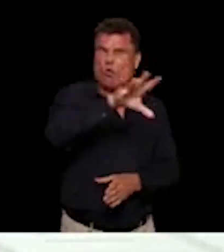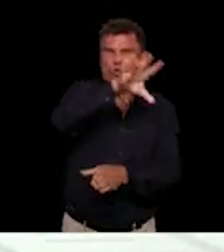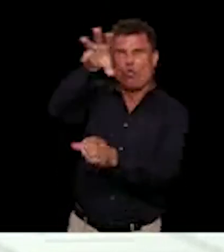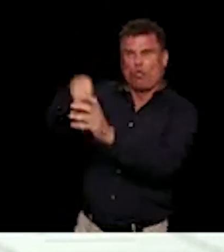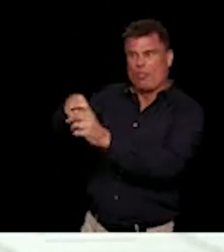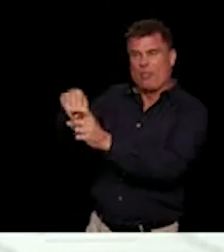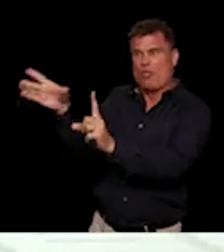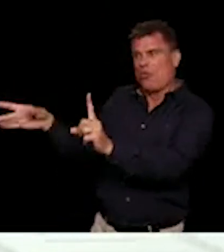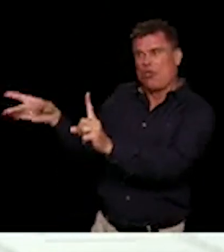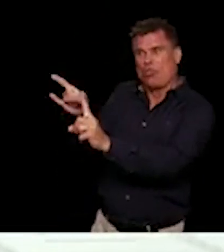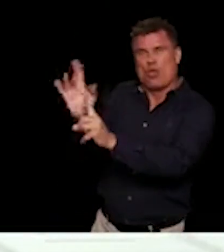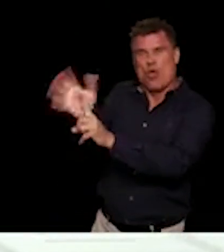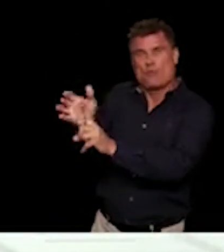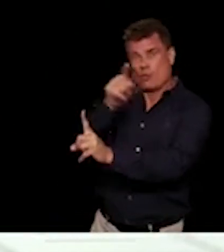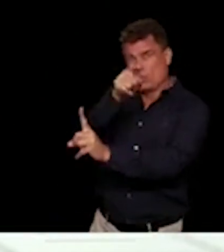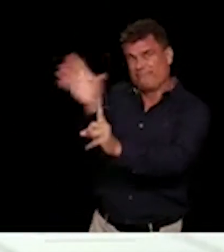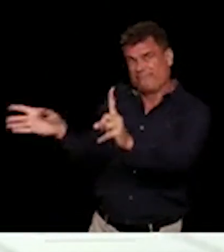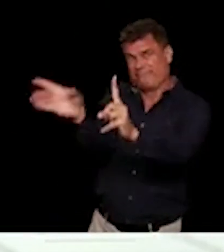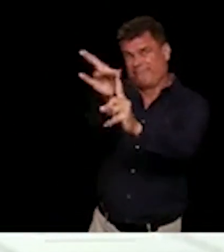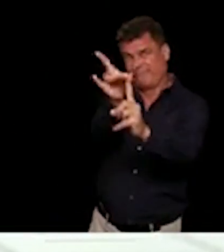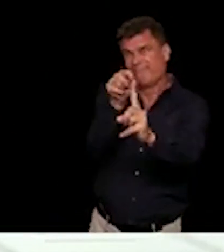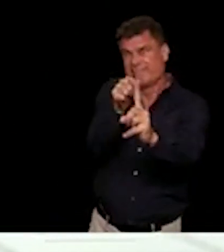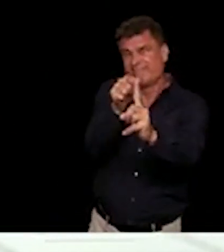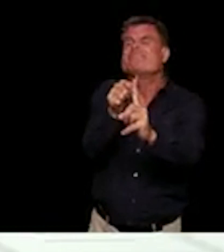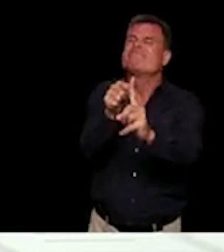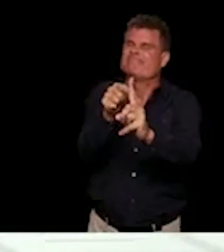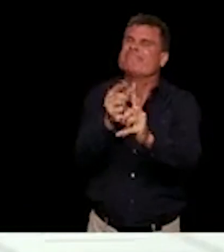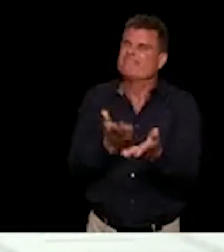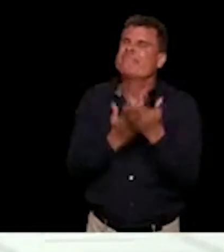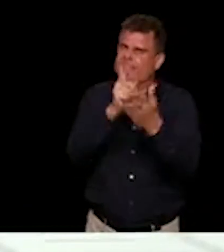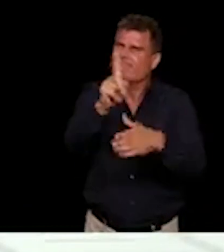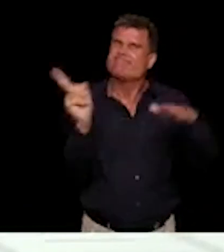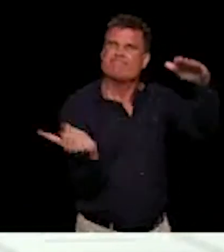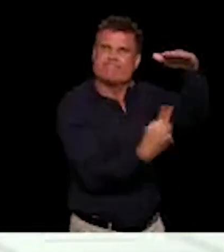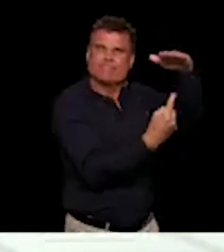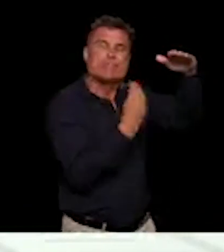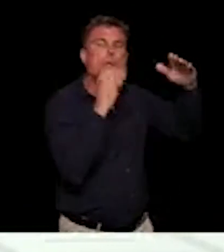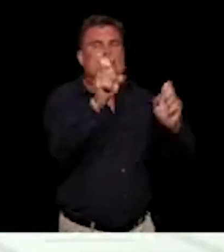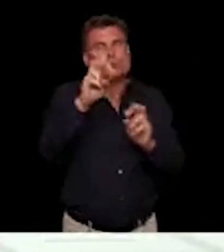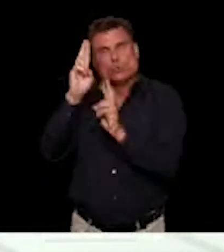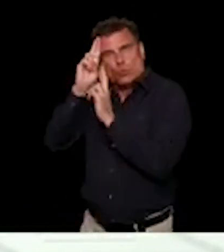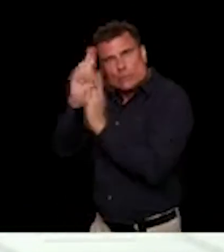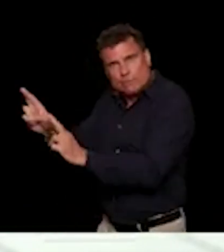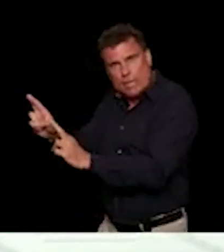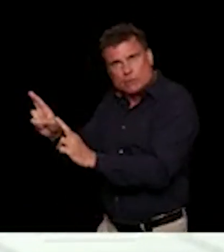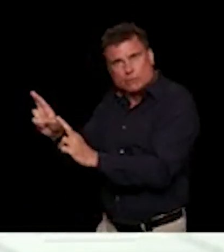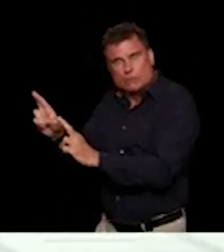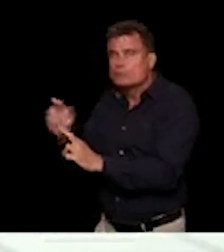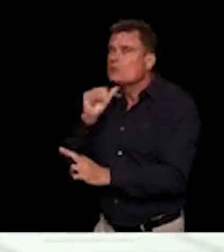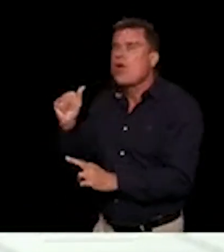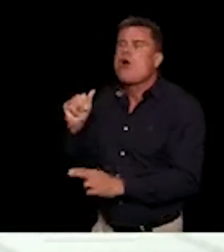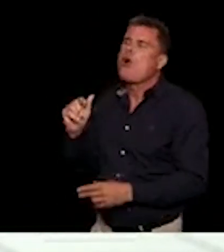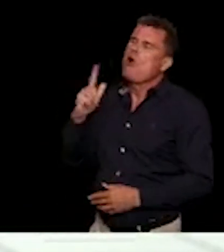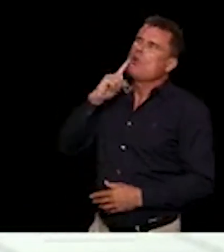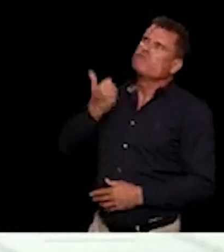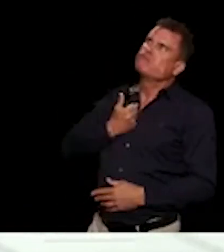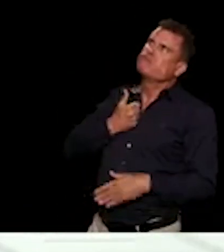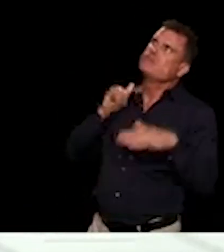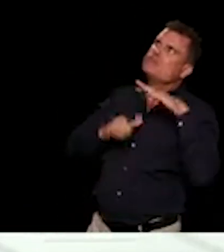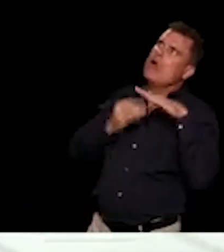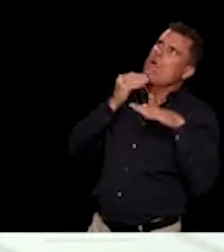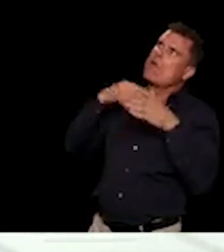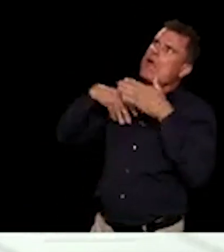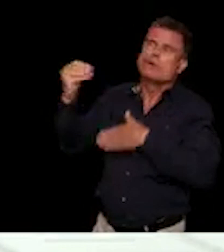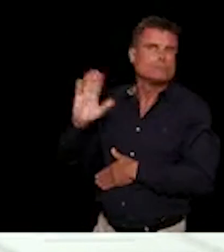health. This is an extremely important way to protect people with whom you work, with whom you interact, and those in the